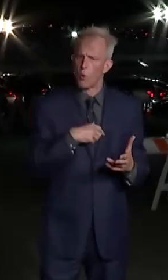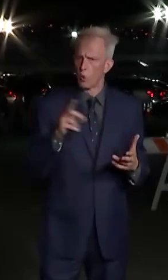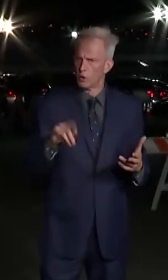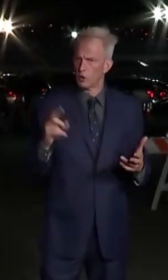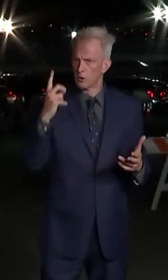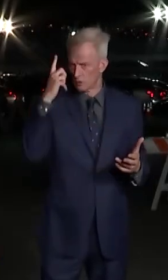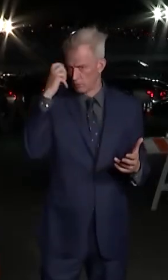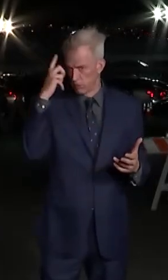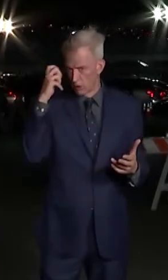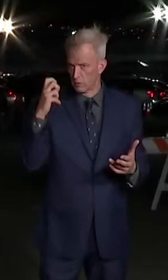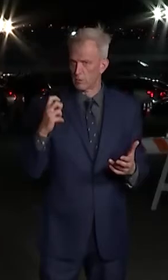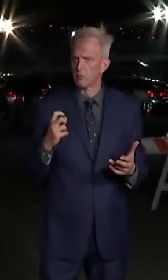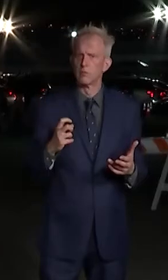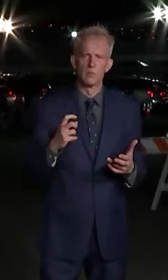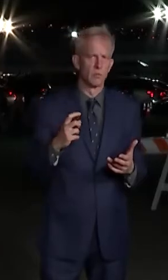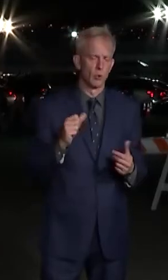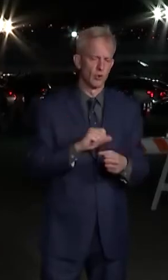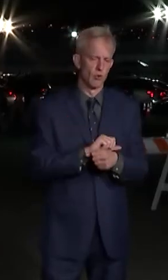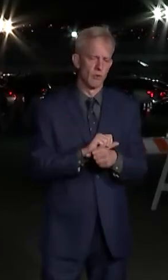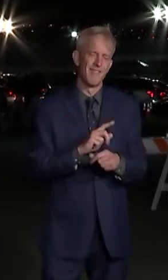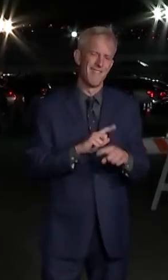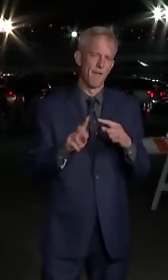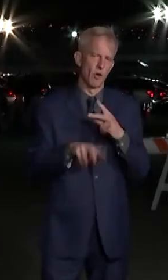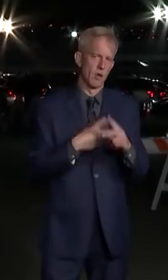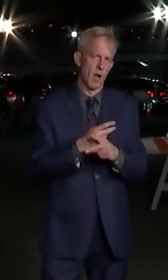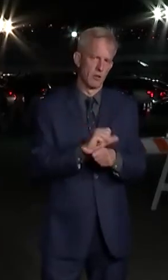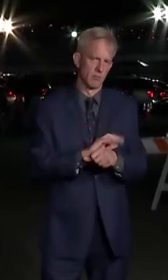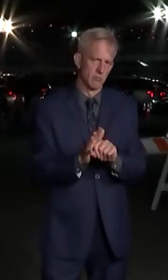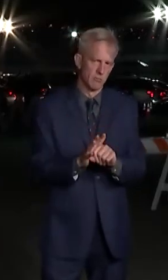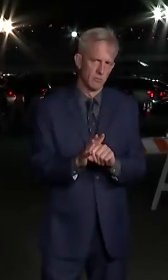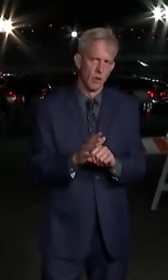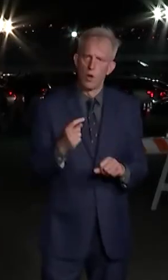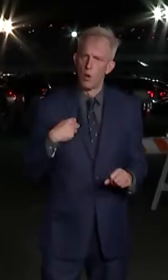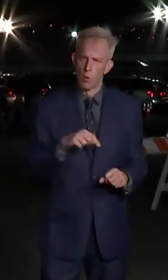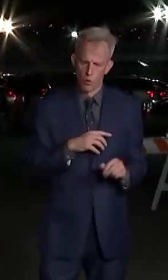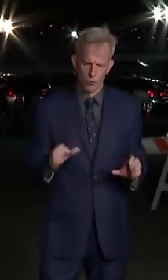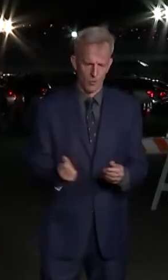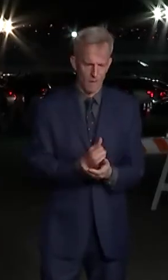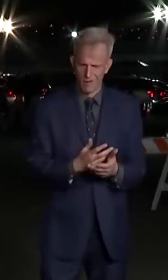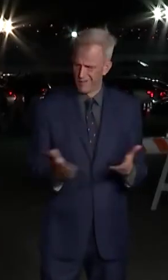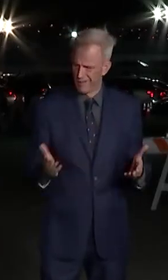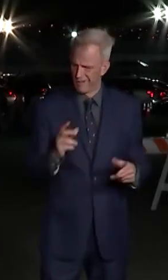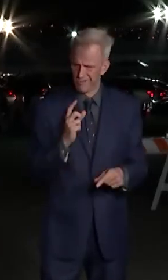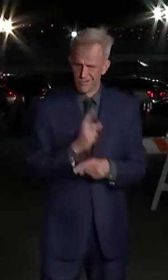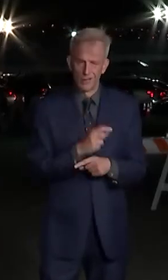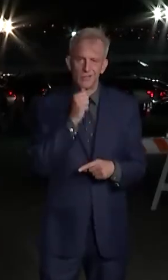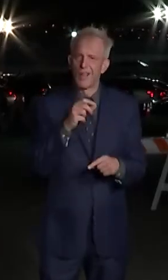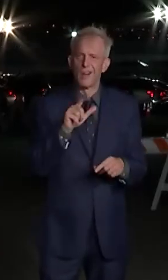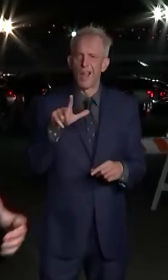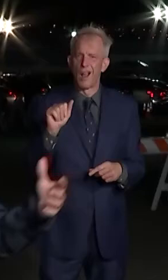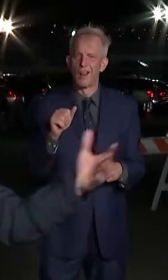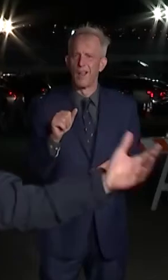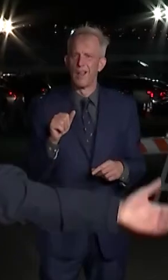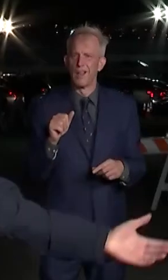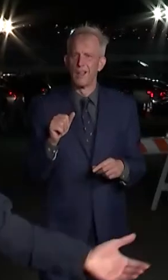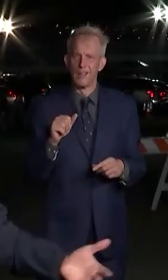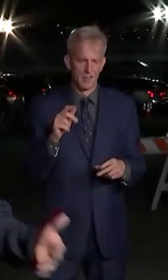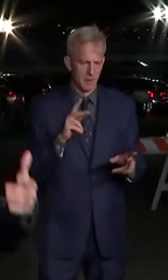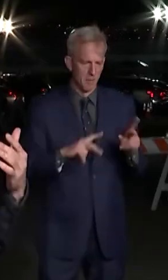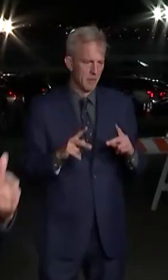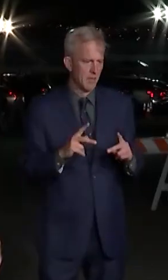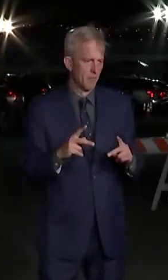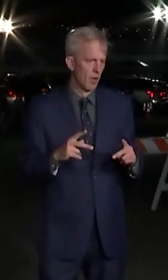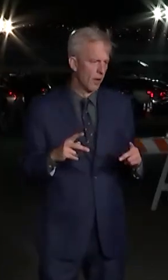probably a strain that was pretty widespread. It's the only way to explain we were doing everything right. It wasn't that in Los Angeles people were spending more time at Thanksgiving than